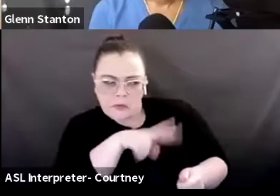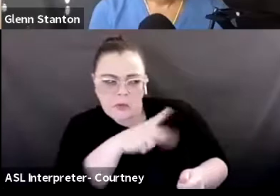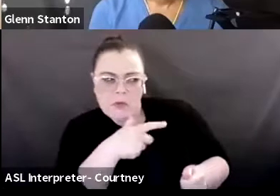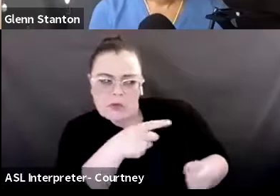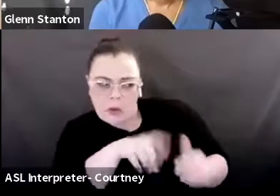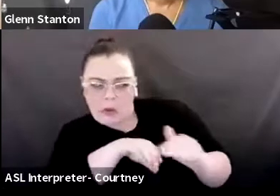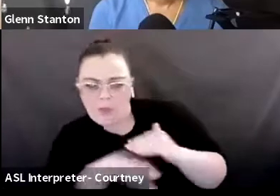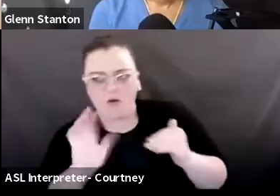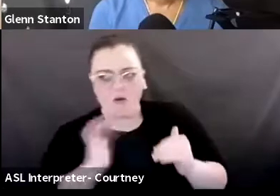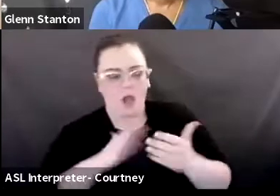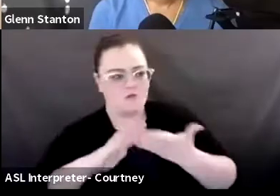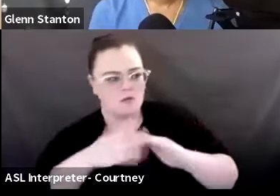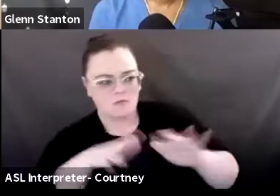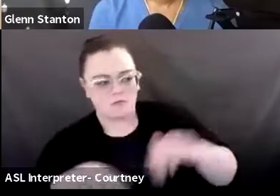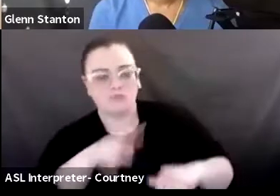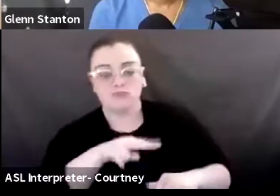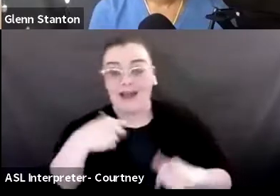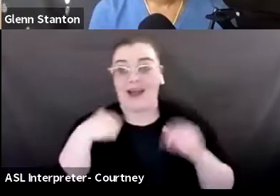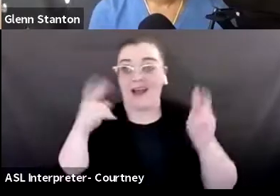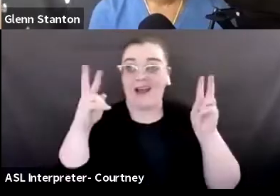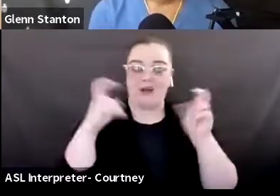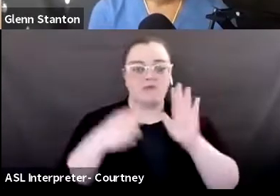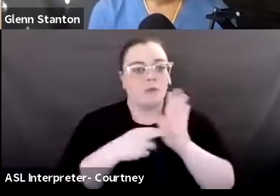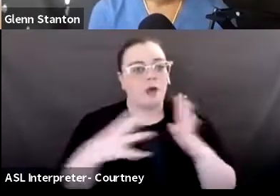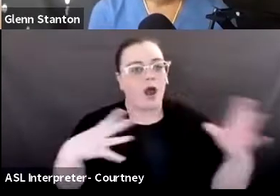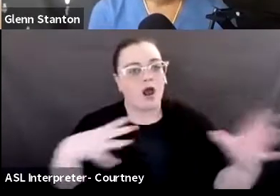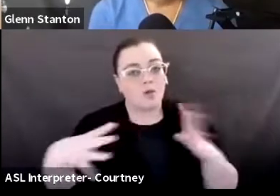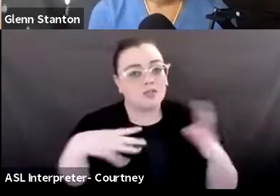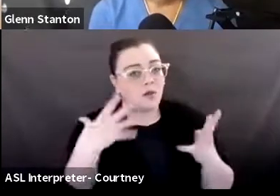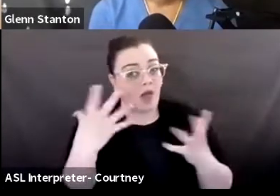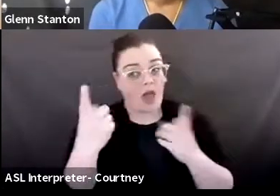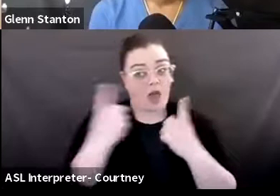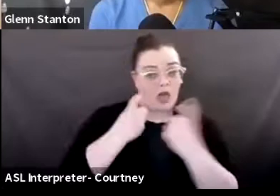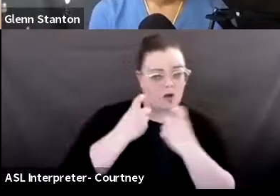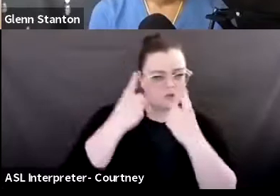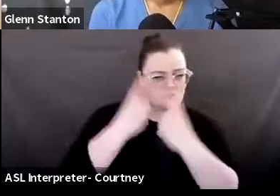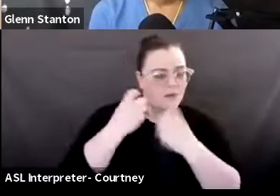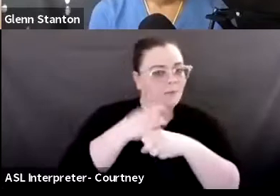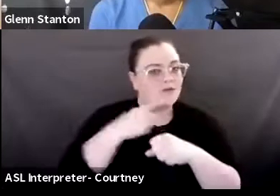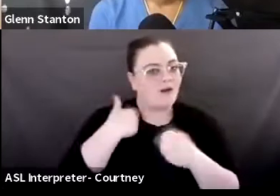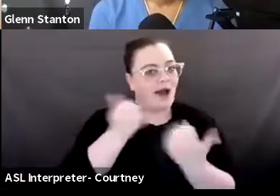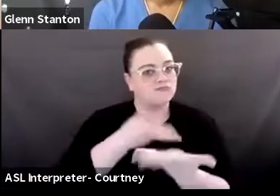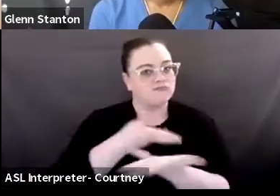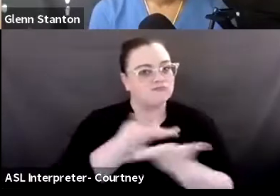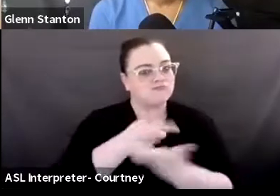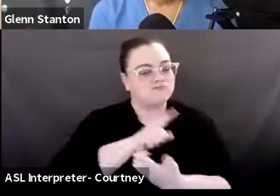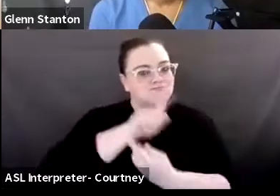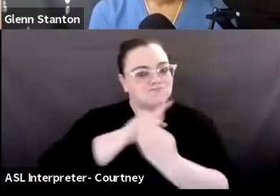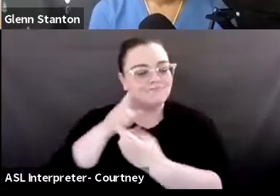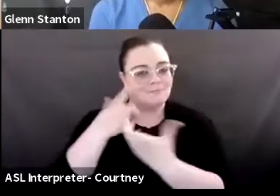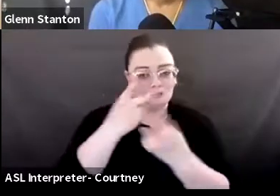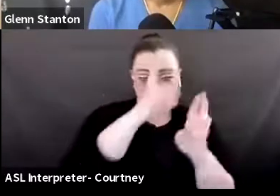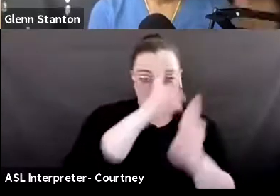I, as the representative for Hollywood, was treating each individual, no matter if they were down on their luck, or if